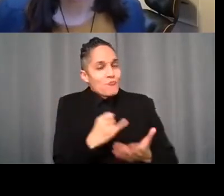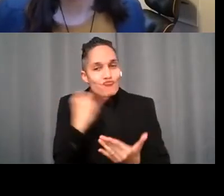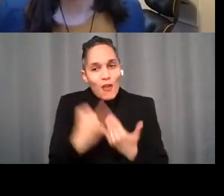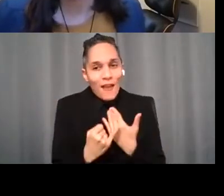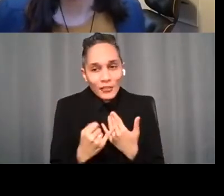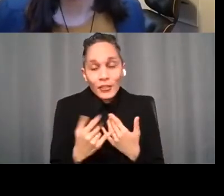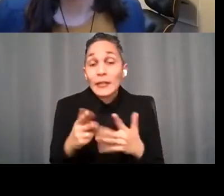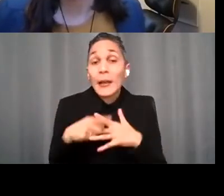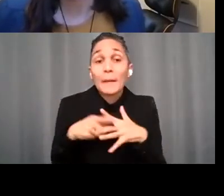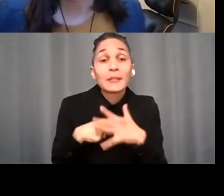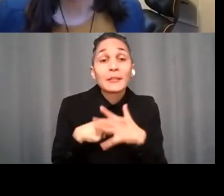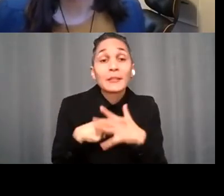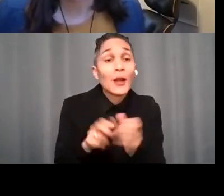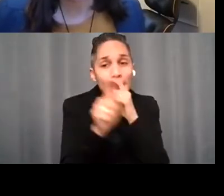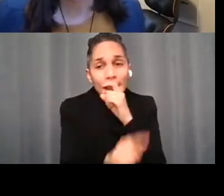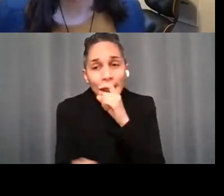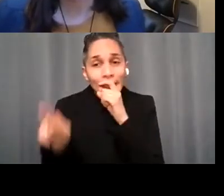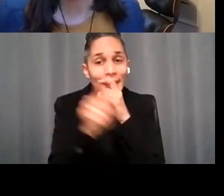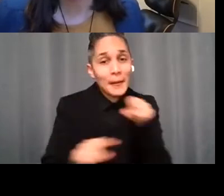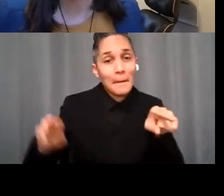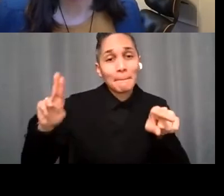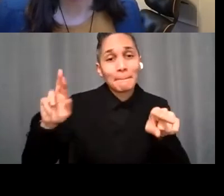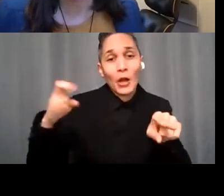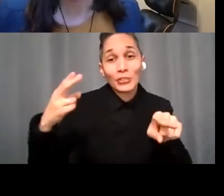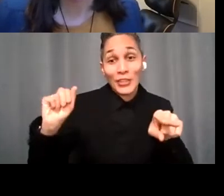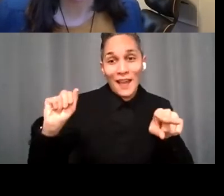will start with Marcia.